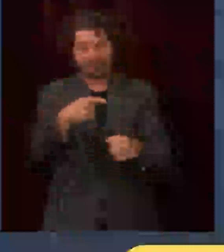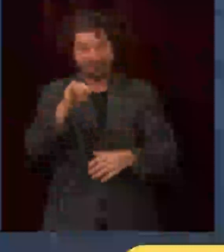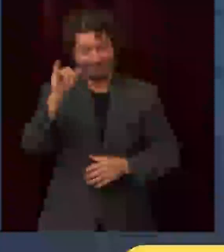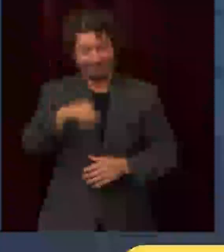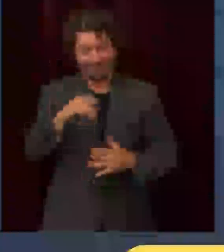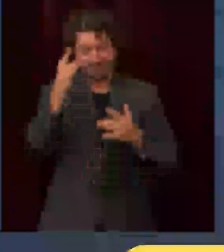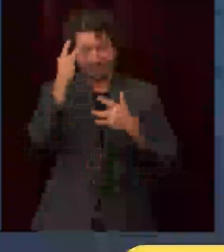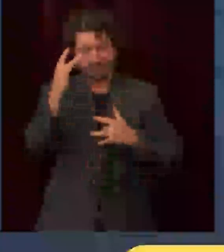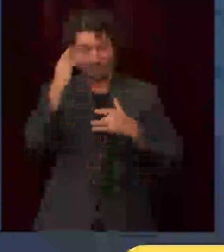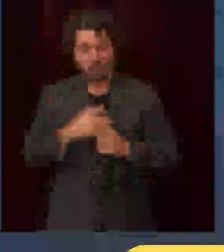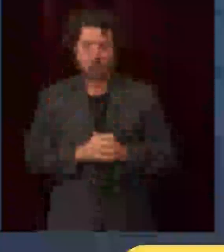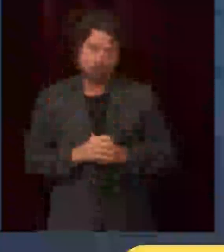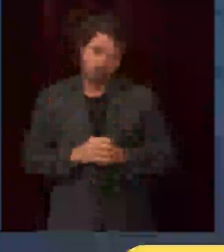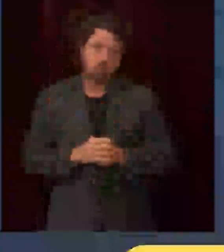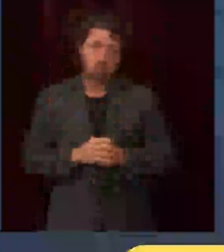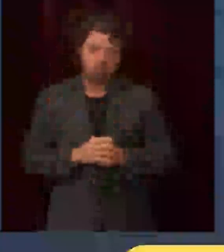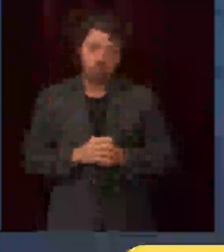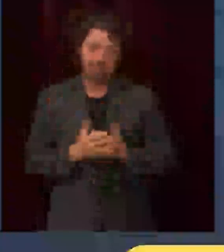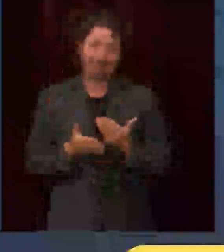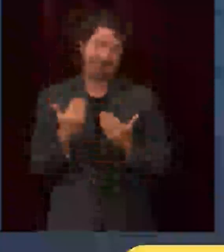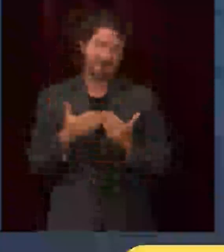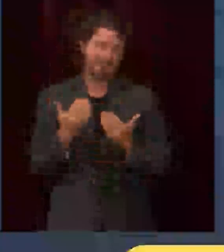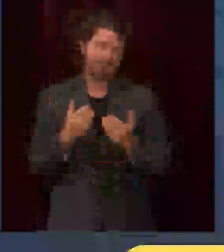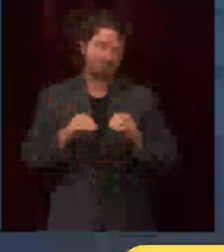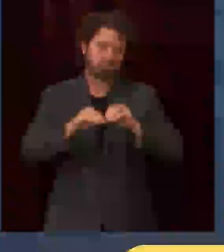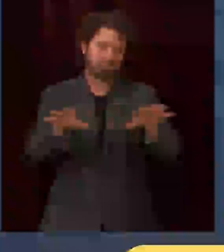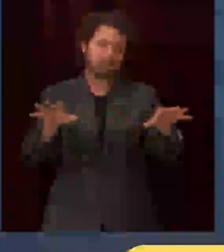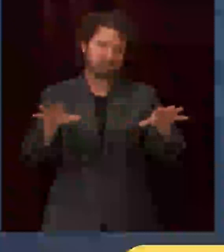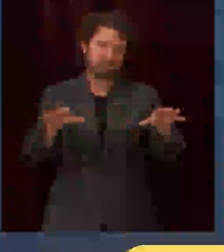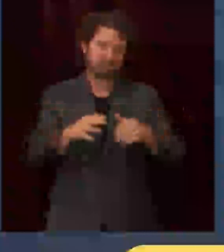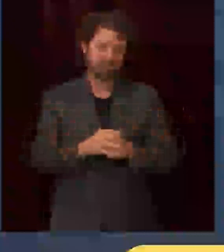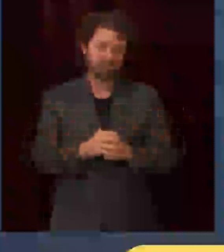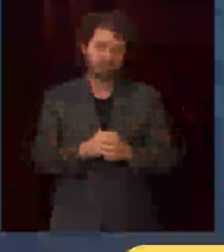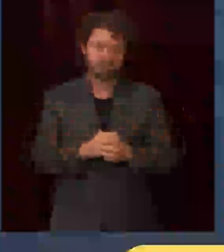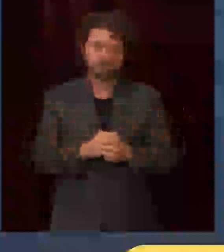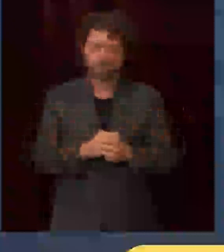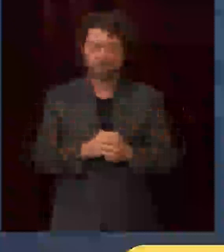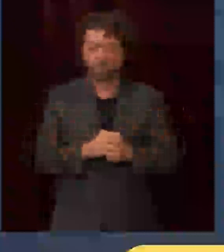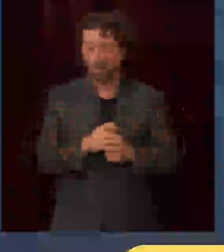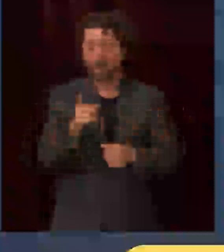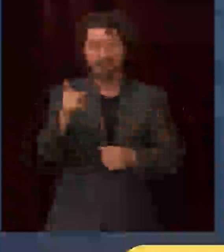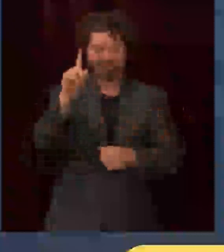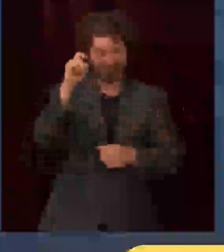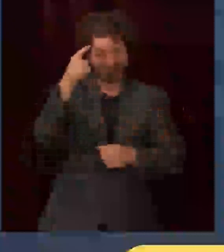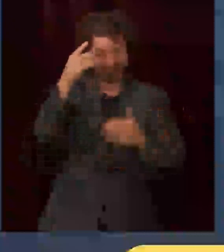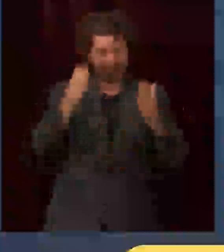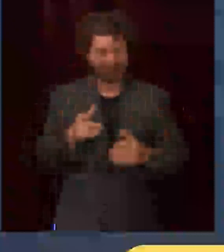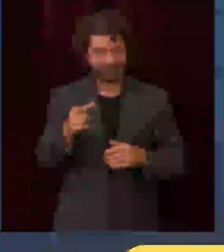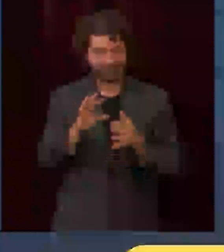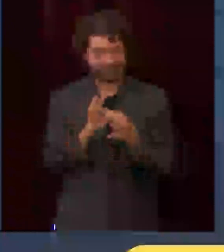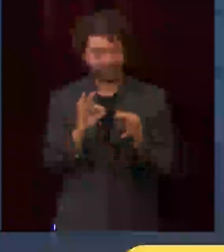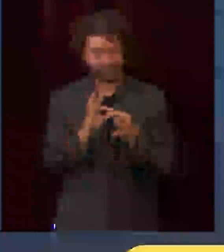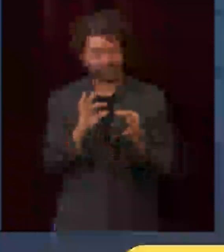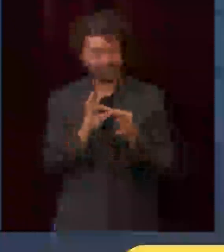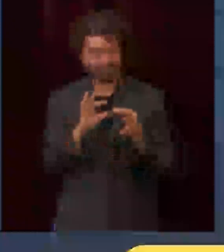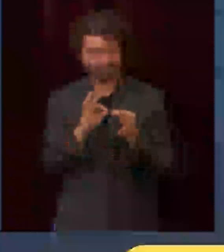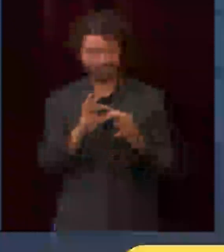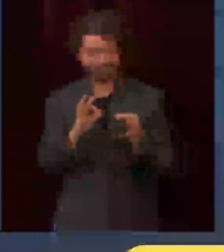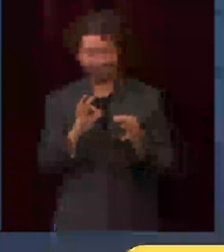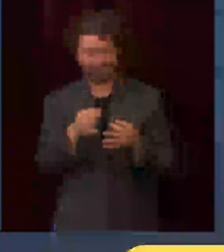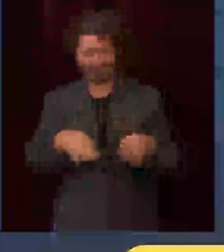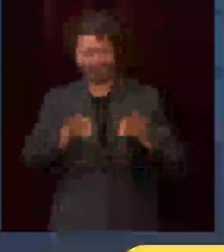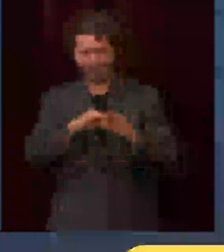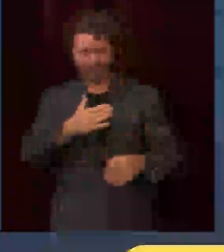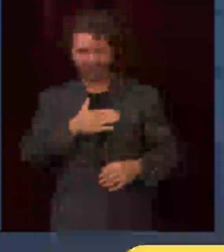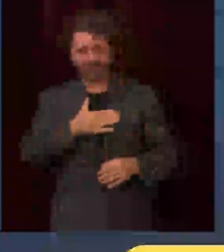Inslee mentioned, we are changing how we're doing things. If everyone stayed at home and was only being around their family, then masks